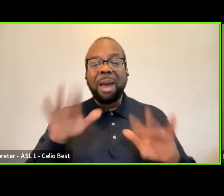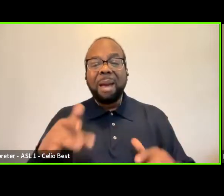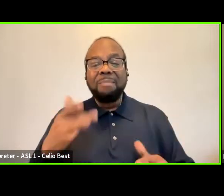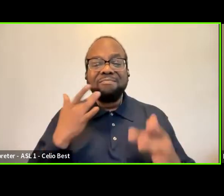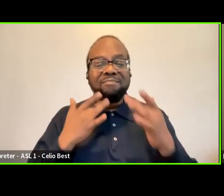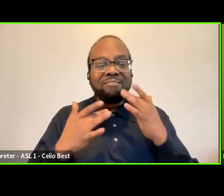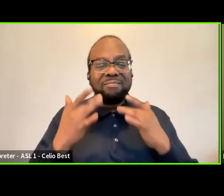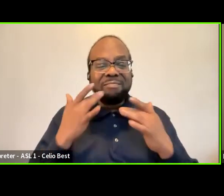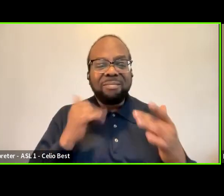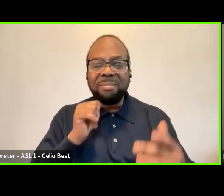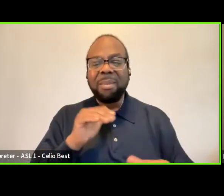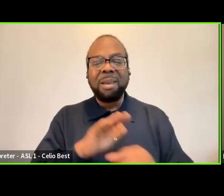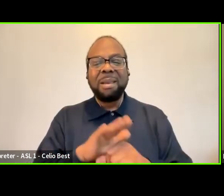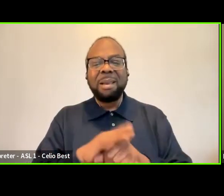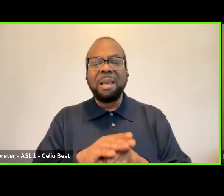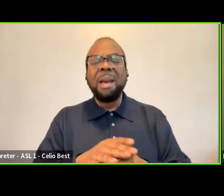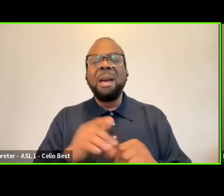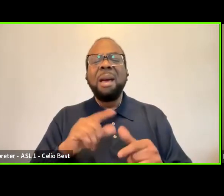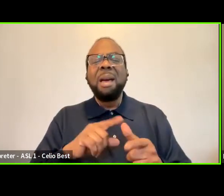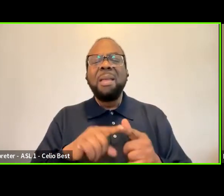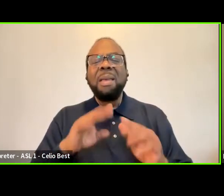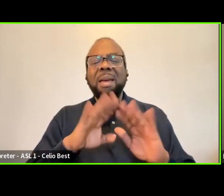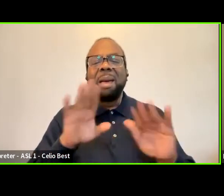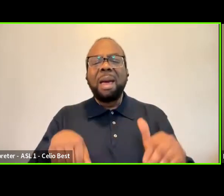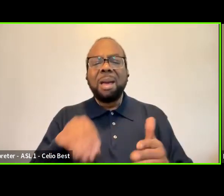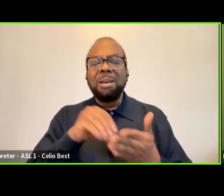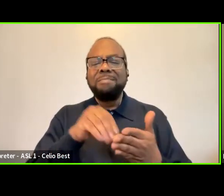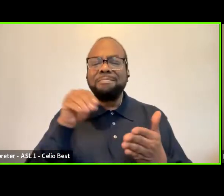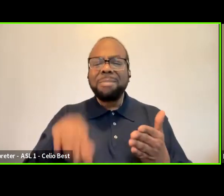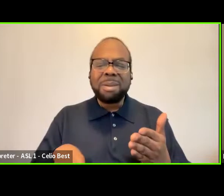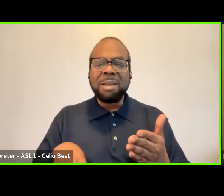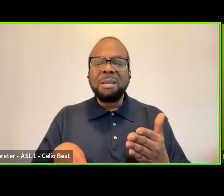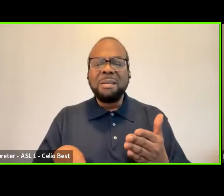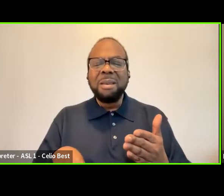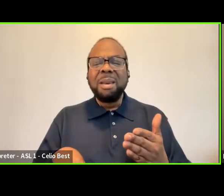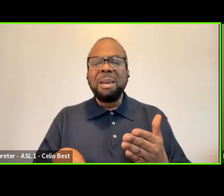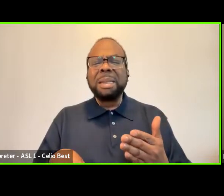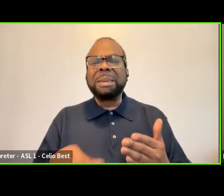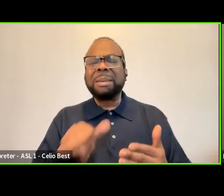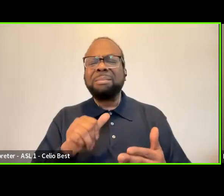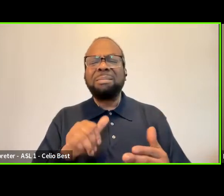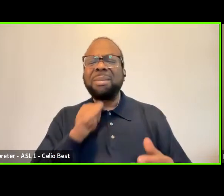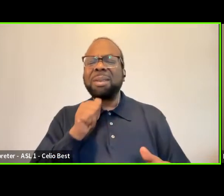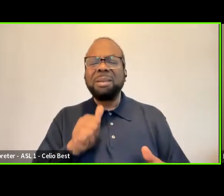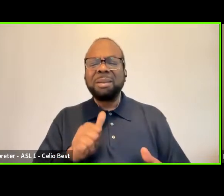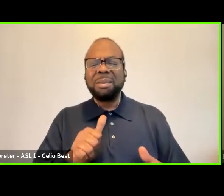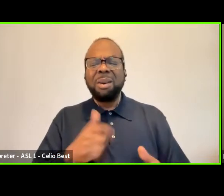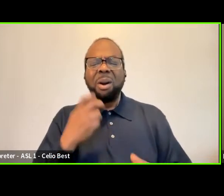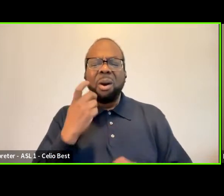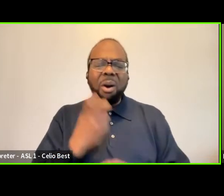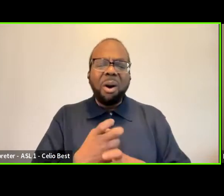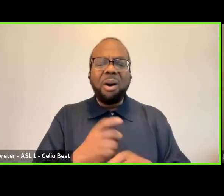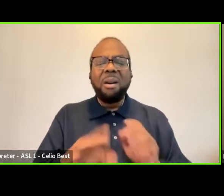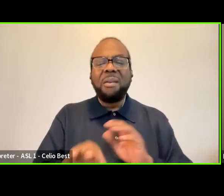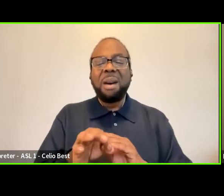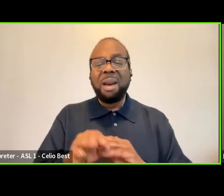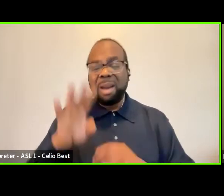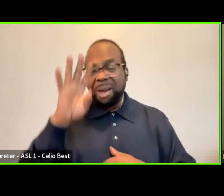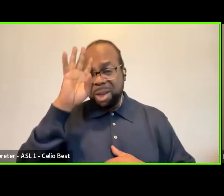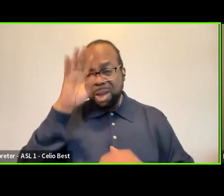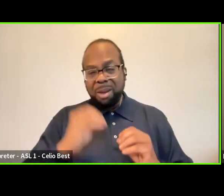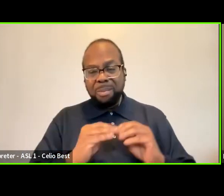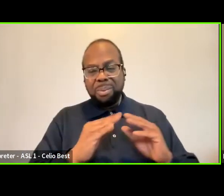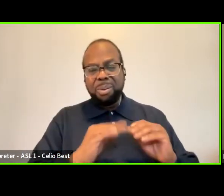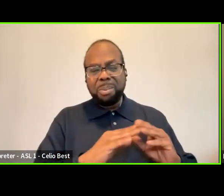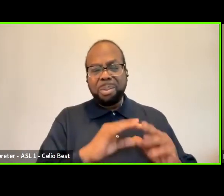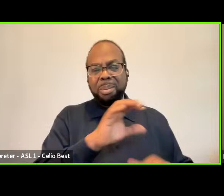making housing expensive and hard to find. We're not creating enough housing and the housing we are creating is